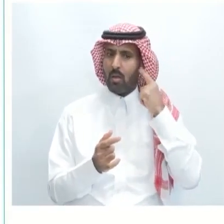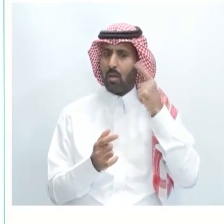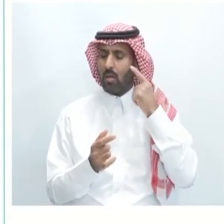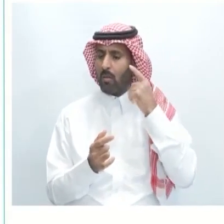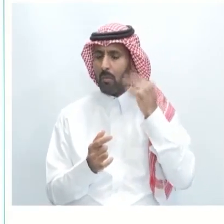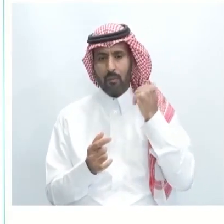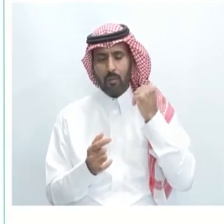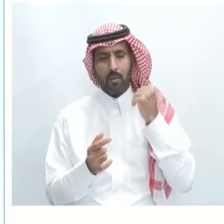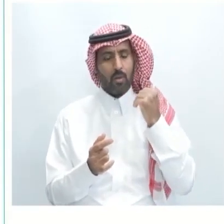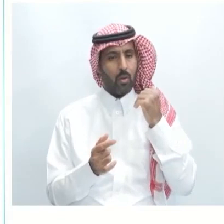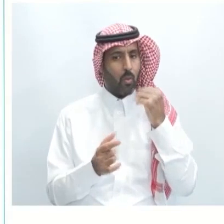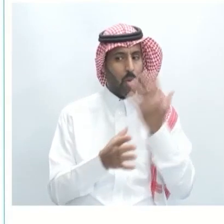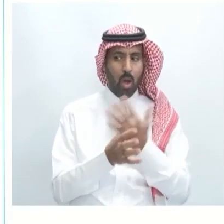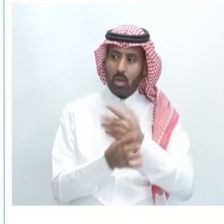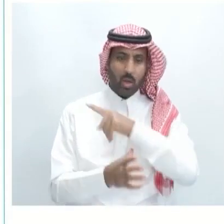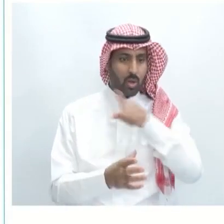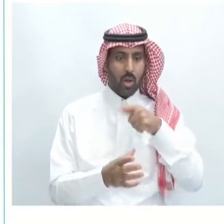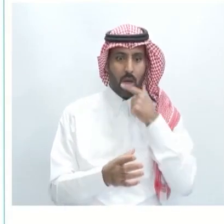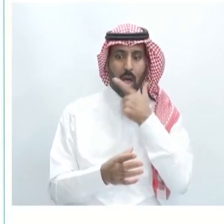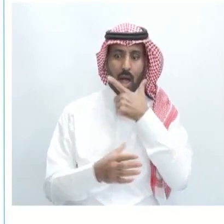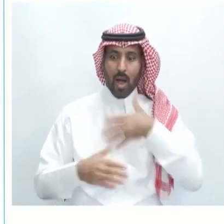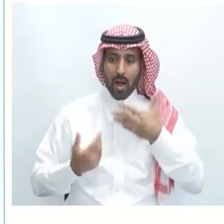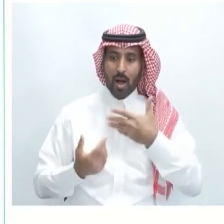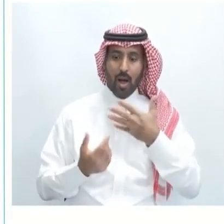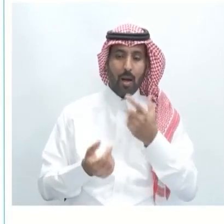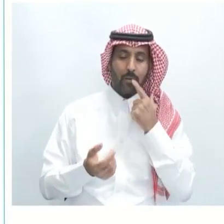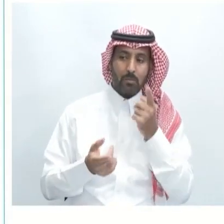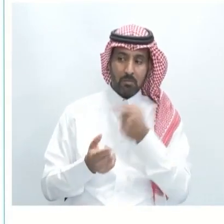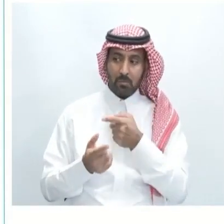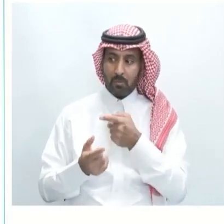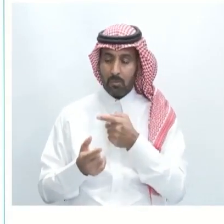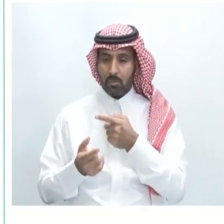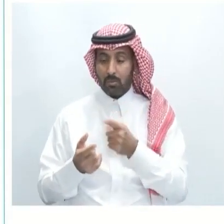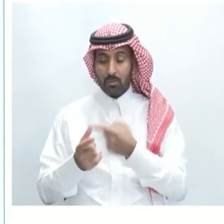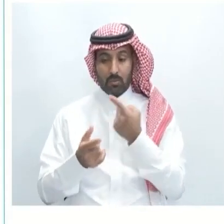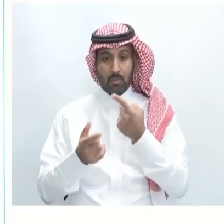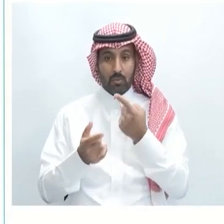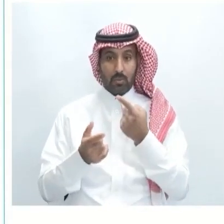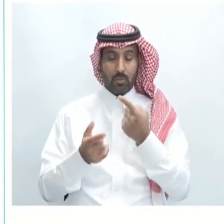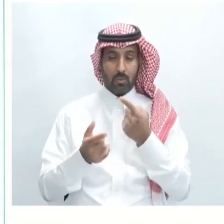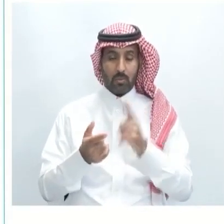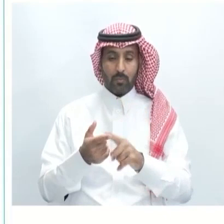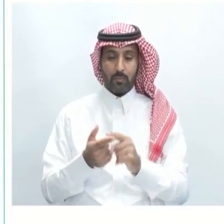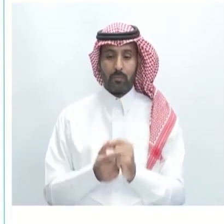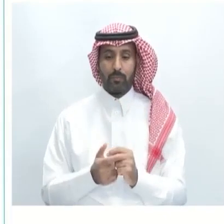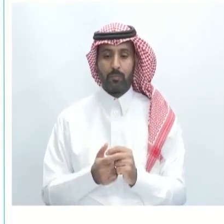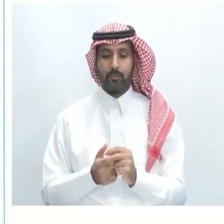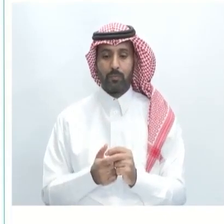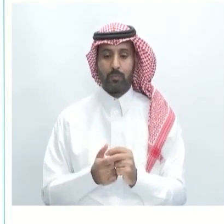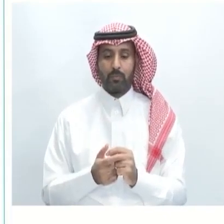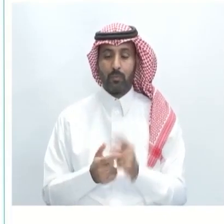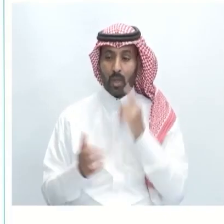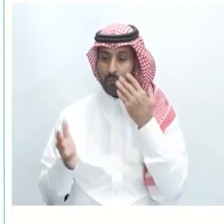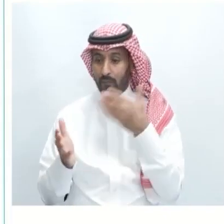laughing. They realized it was all a prank. So the second one here, yes, very